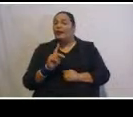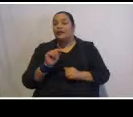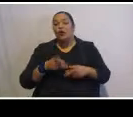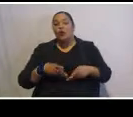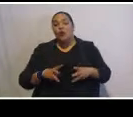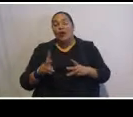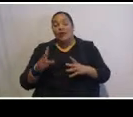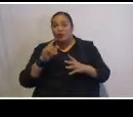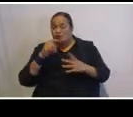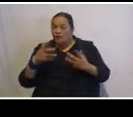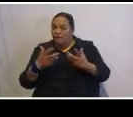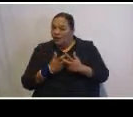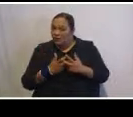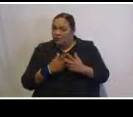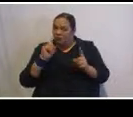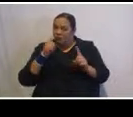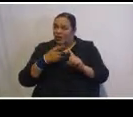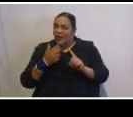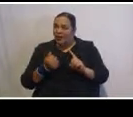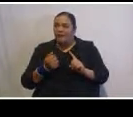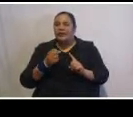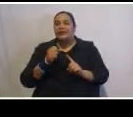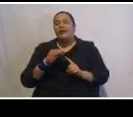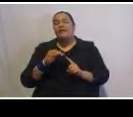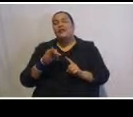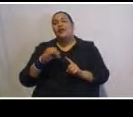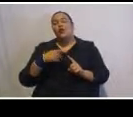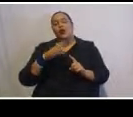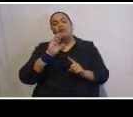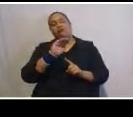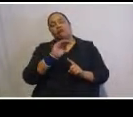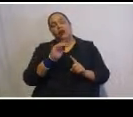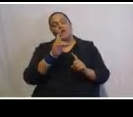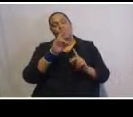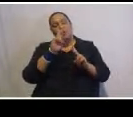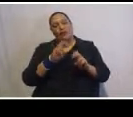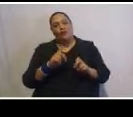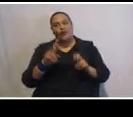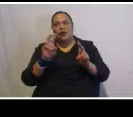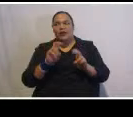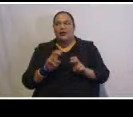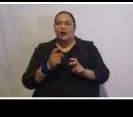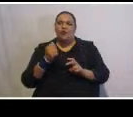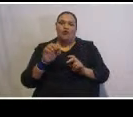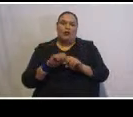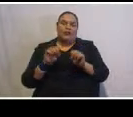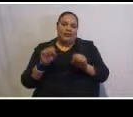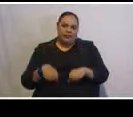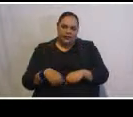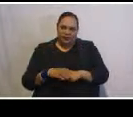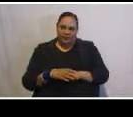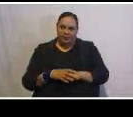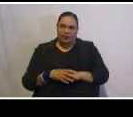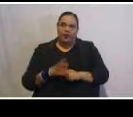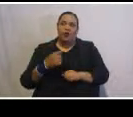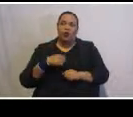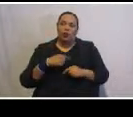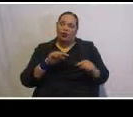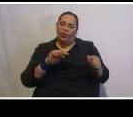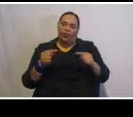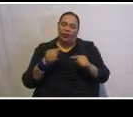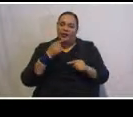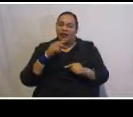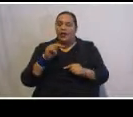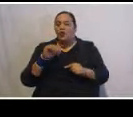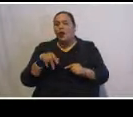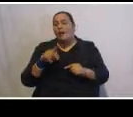for purpose? SAFC has been calling for a review of electricity pricing systems. We argue that the